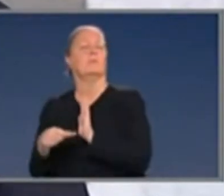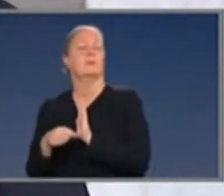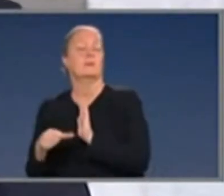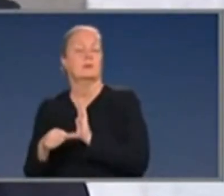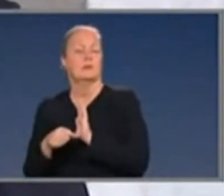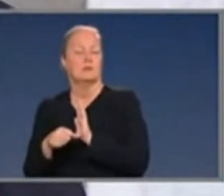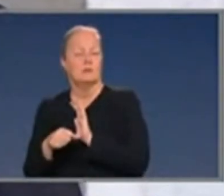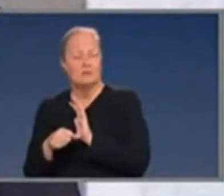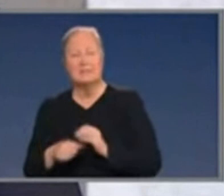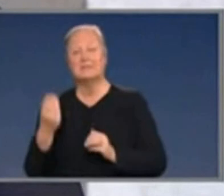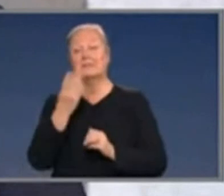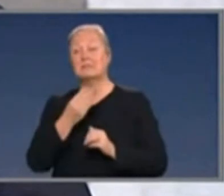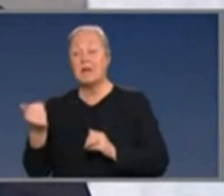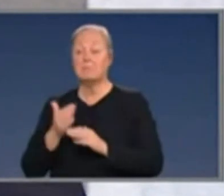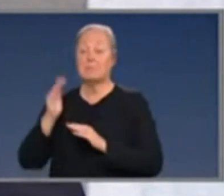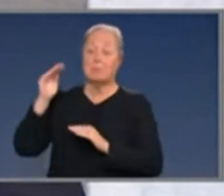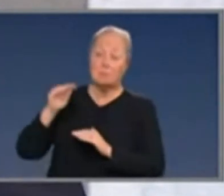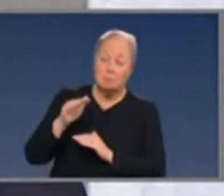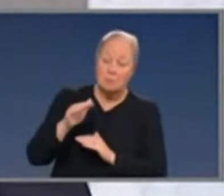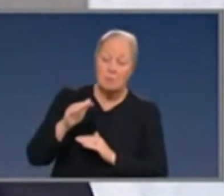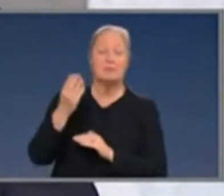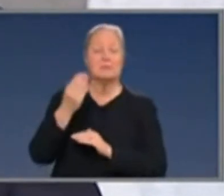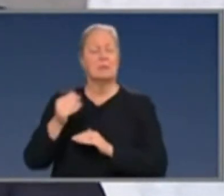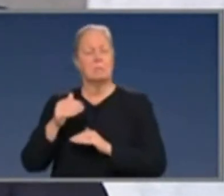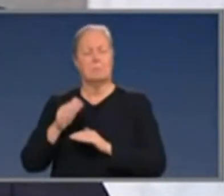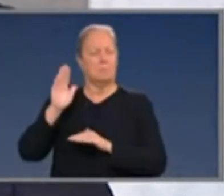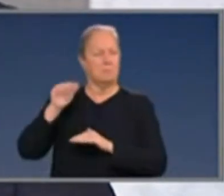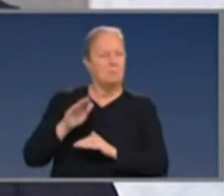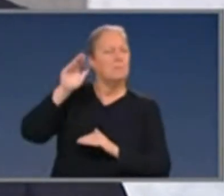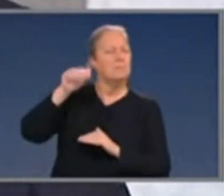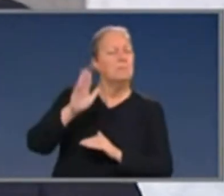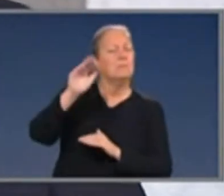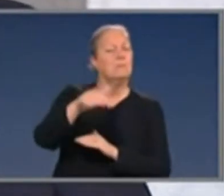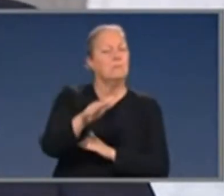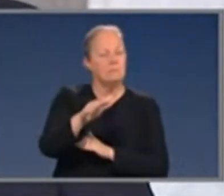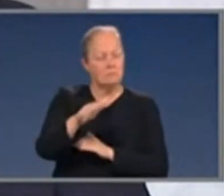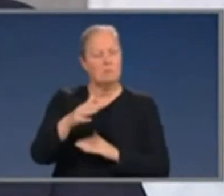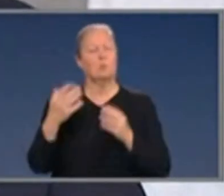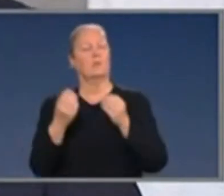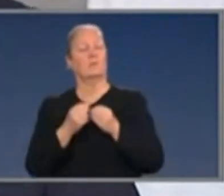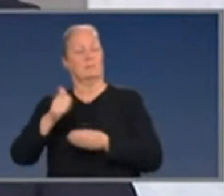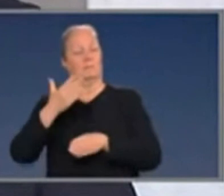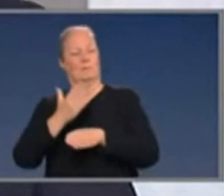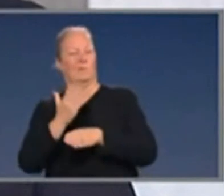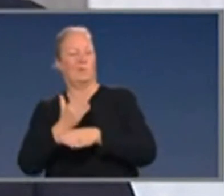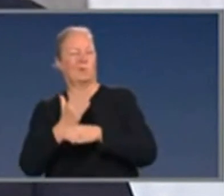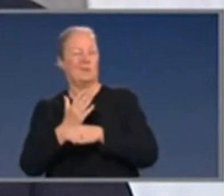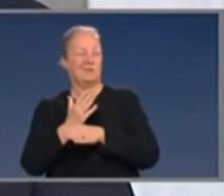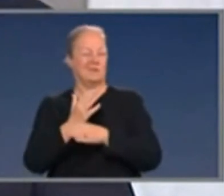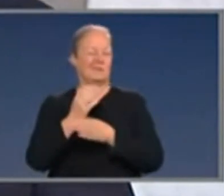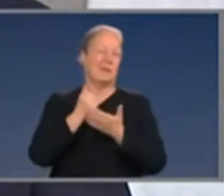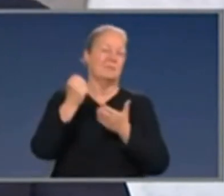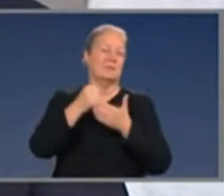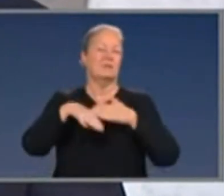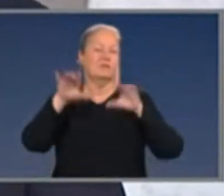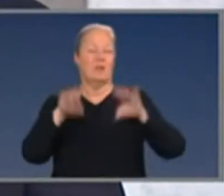in some cases slowing and in other cases reversing the upward trend that we were seeing in employment in the country.